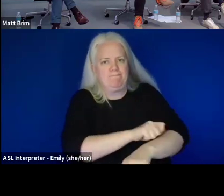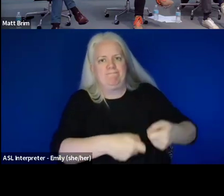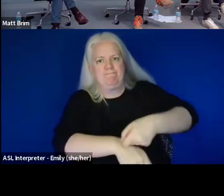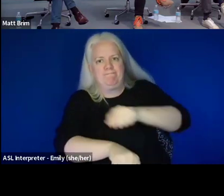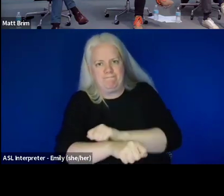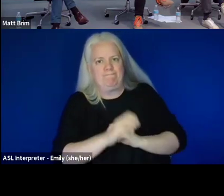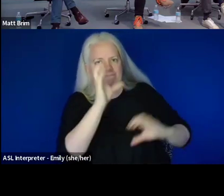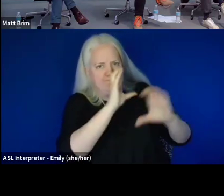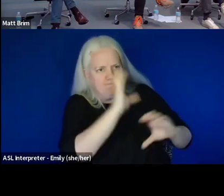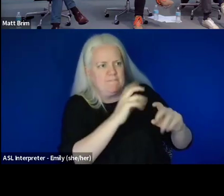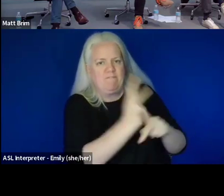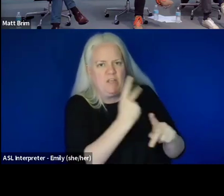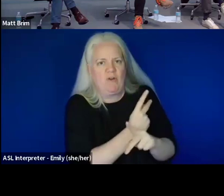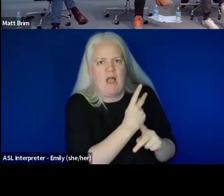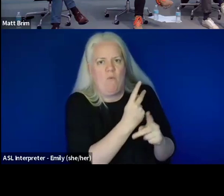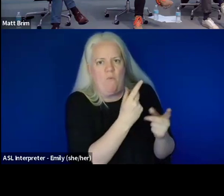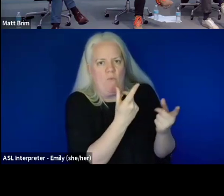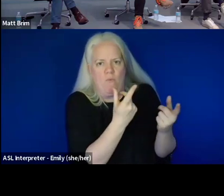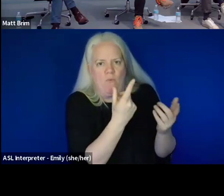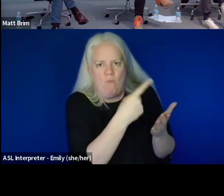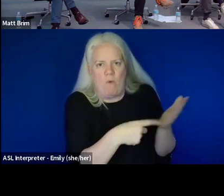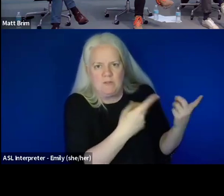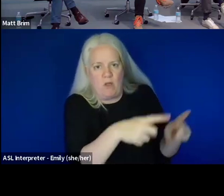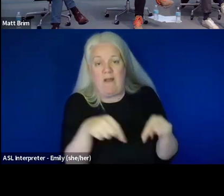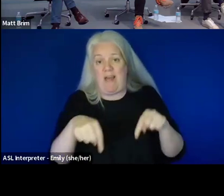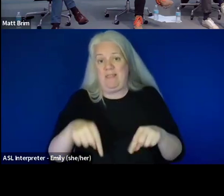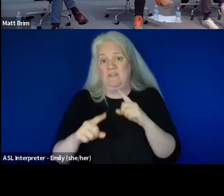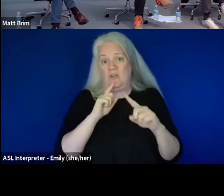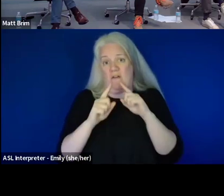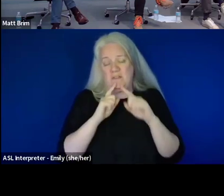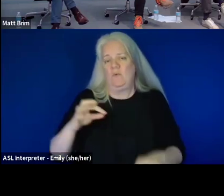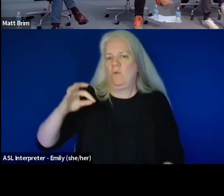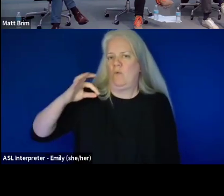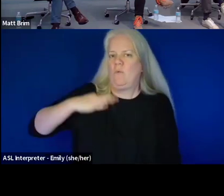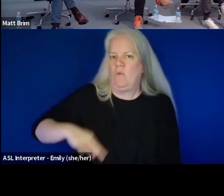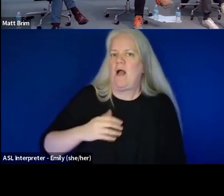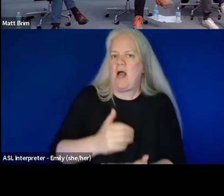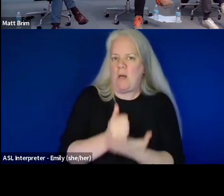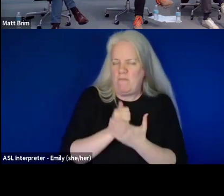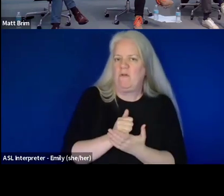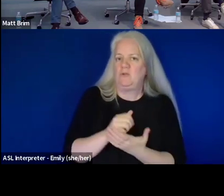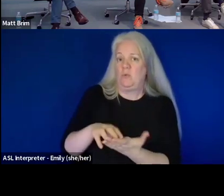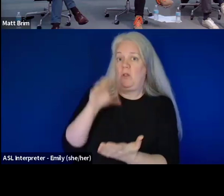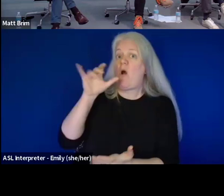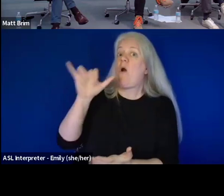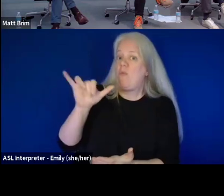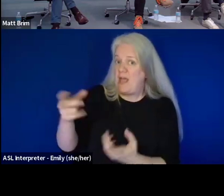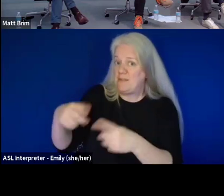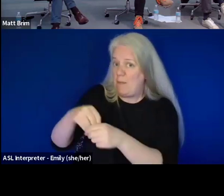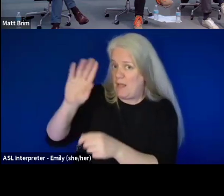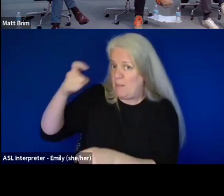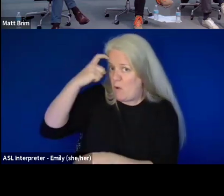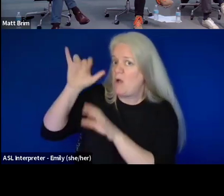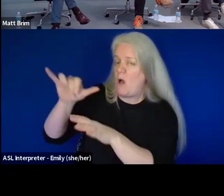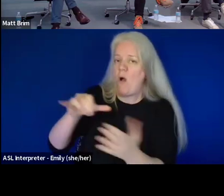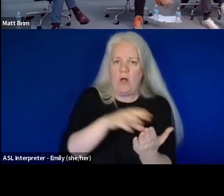what's going on. And this conversation is incredibly helpful for that, to be like, oh, that's what's going on in the Bronx. That's what like,